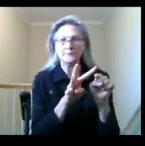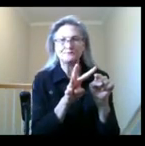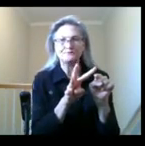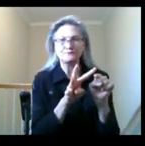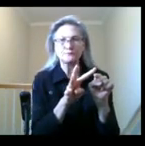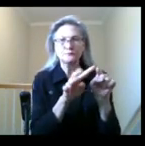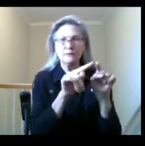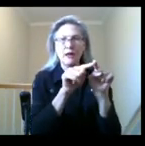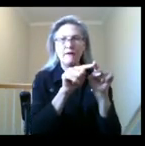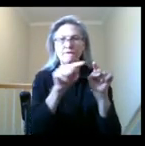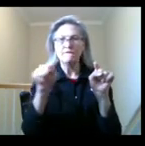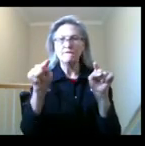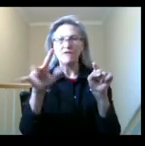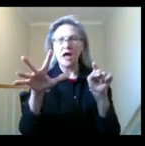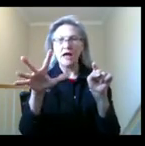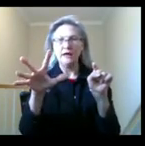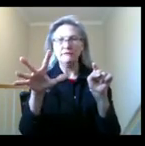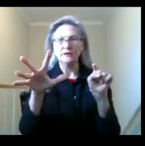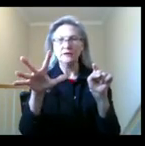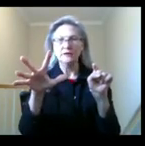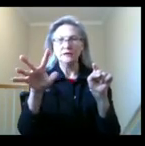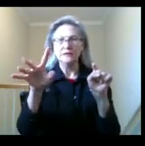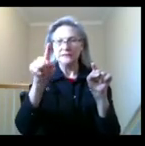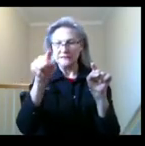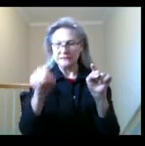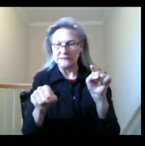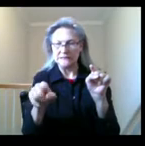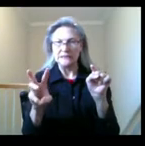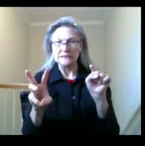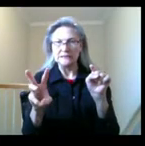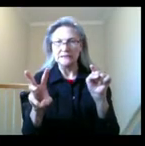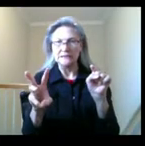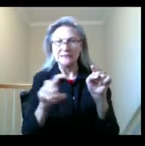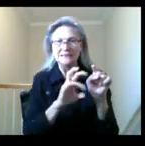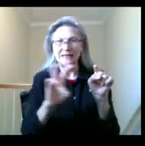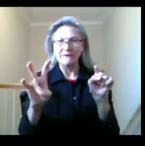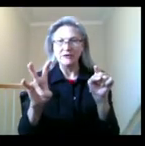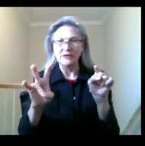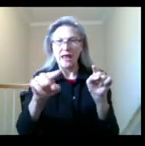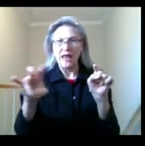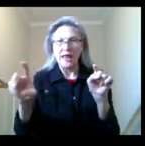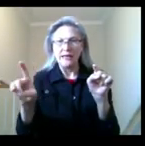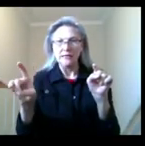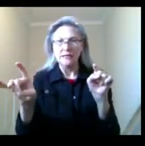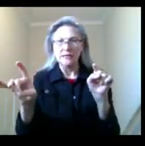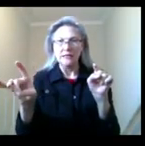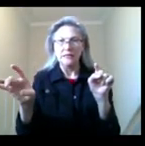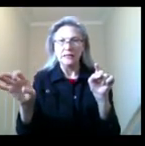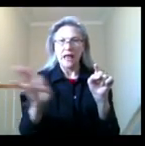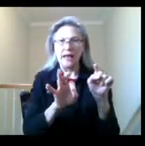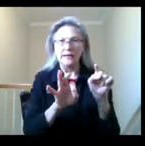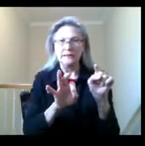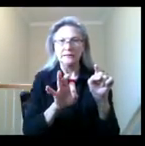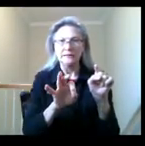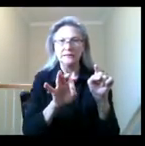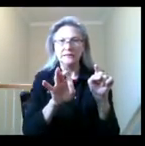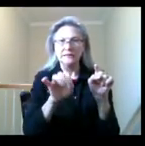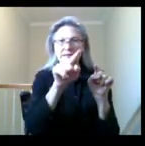4, 5, 6, 7, 8,